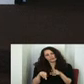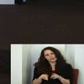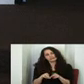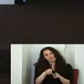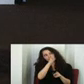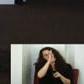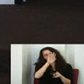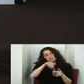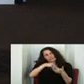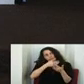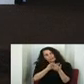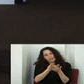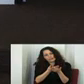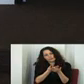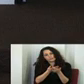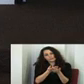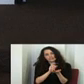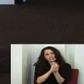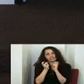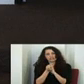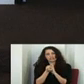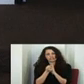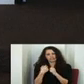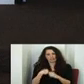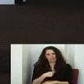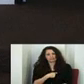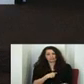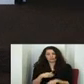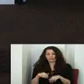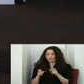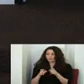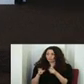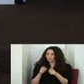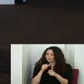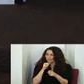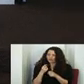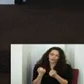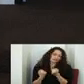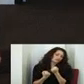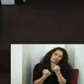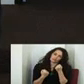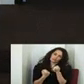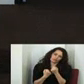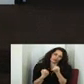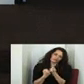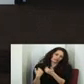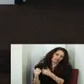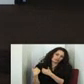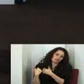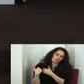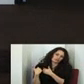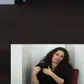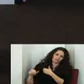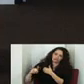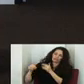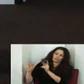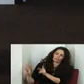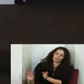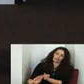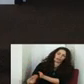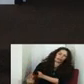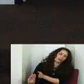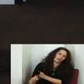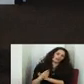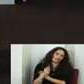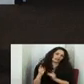us. Giving up control is not about abdicating responsibility to a third party and just